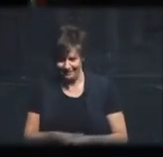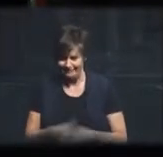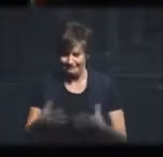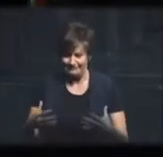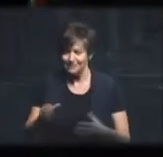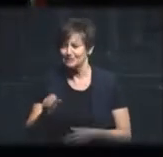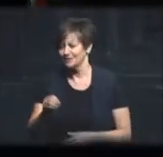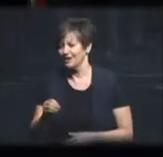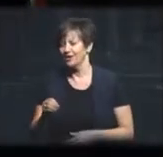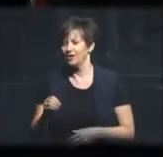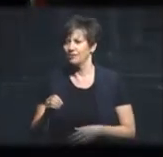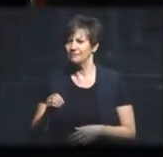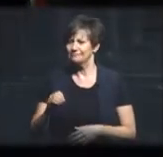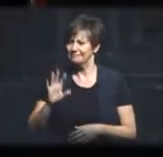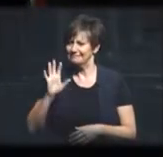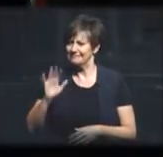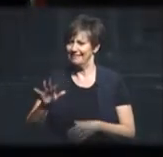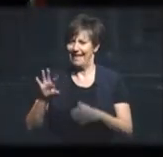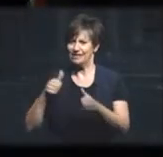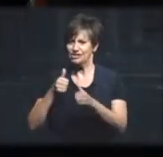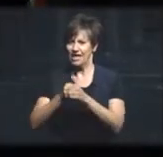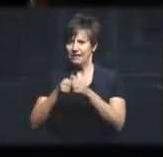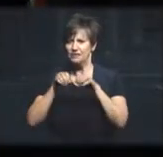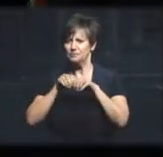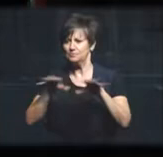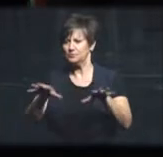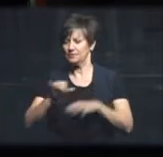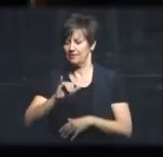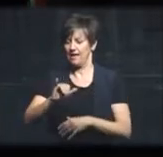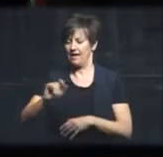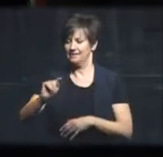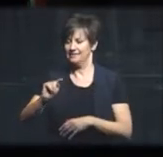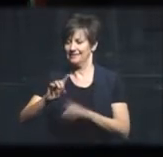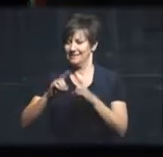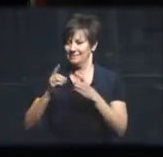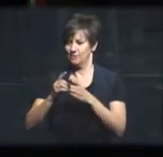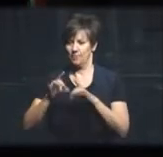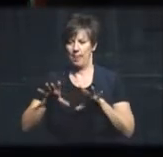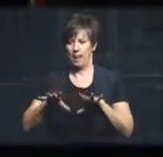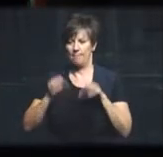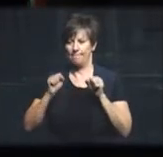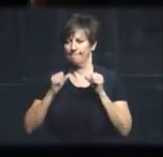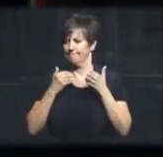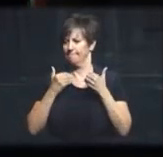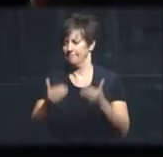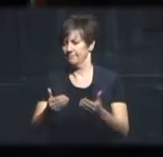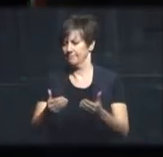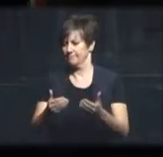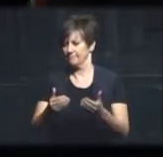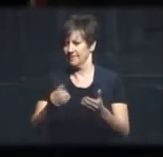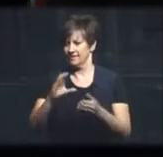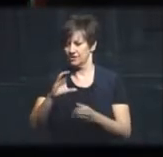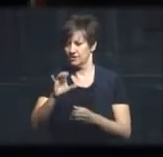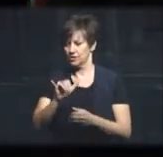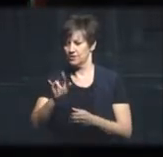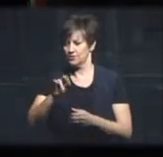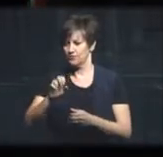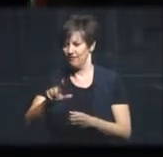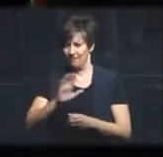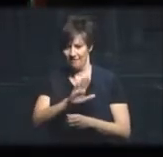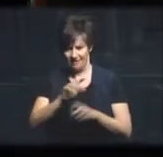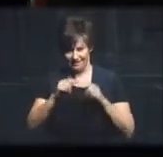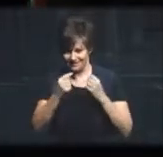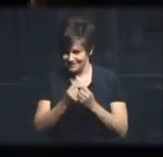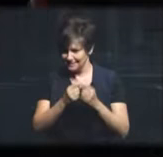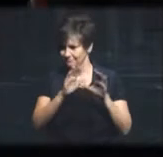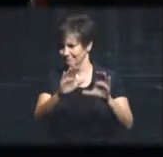So I put that challenge out there, and the IT department picked it up and ran with it. And Cyril and his team did an amazing job,